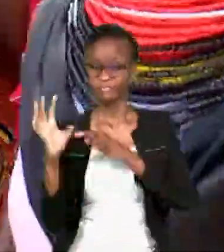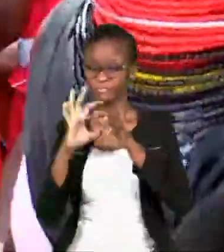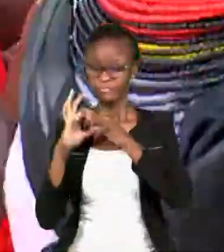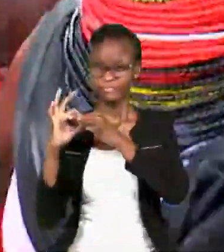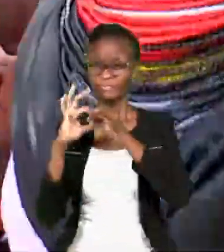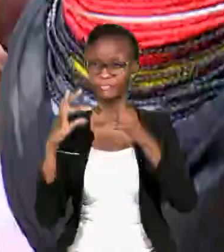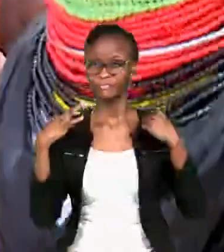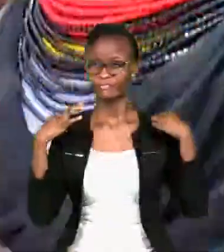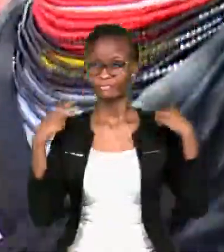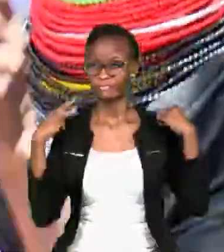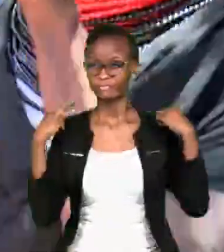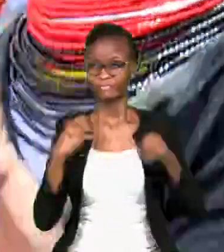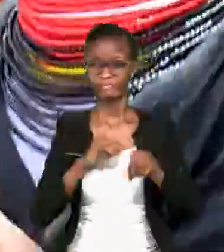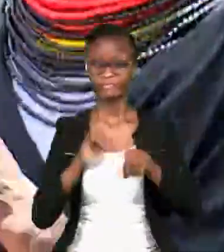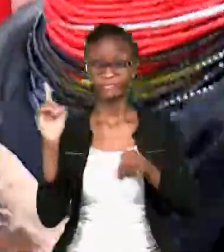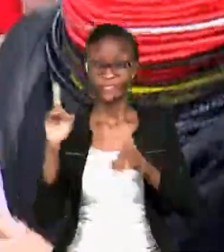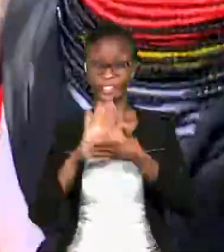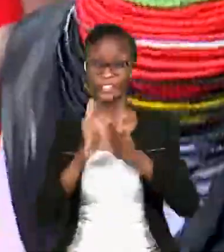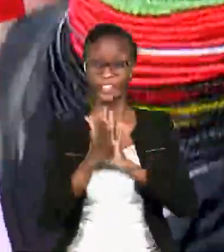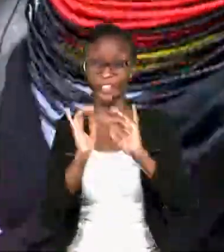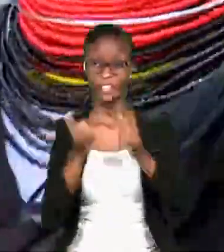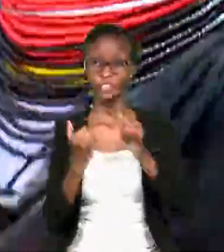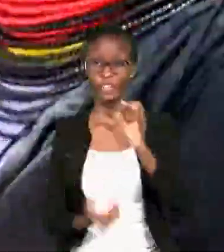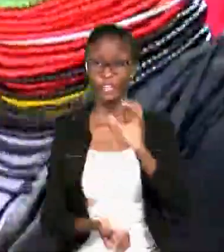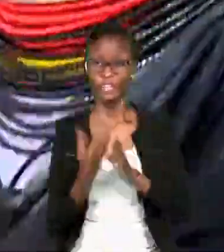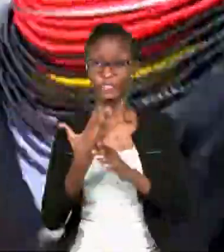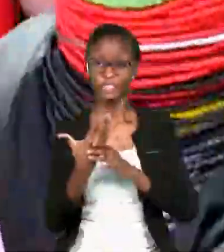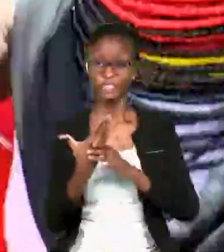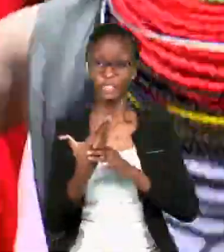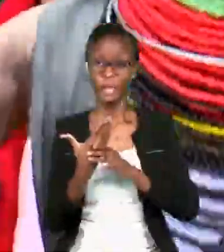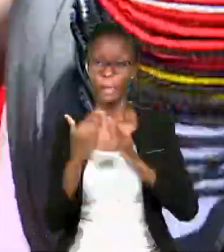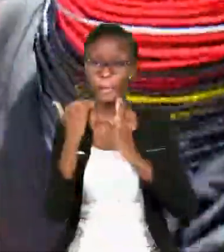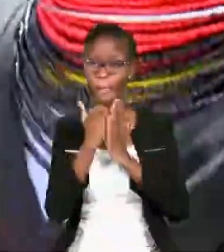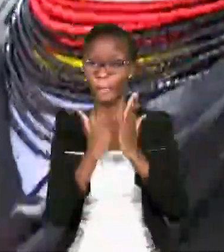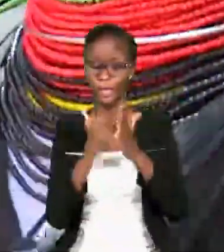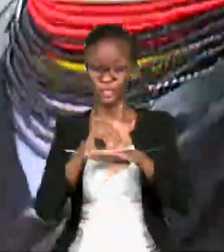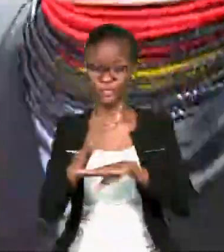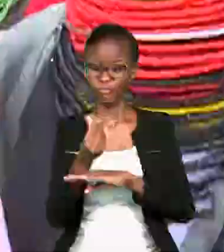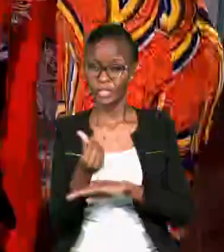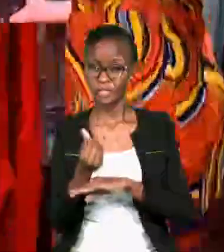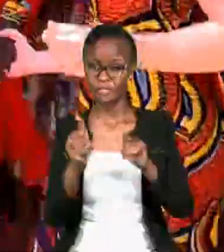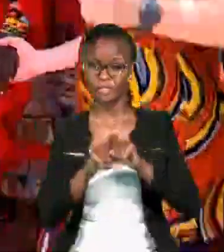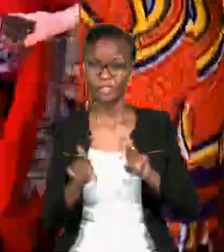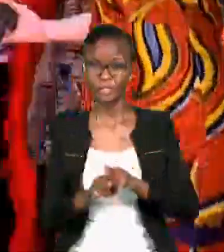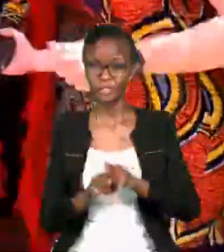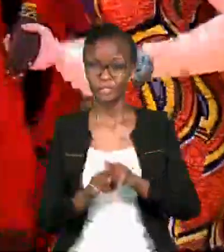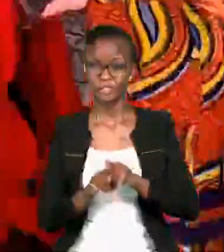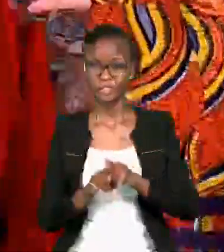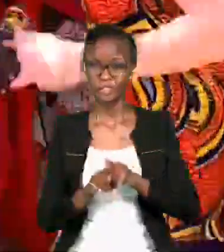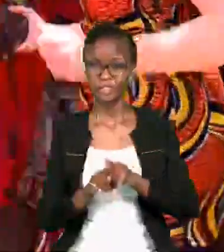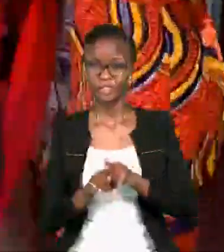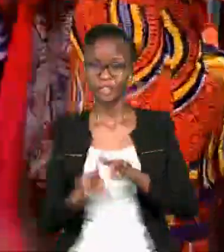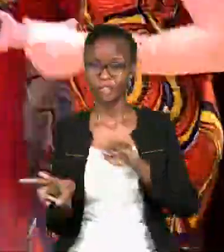Turkana regalia, as they become part of the newly launched cash transfer program. The Deputy Secretary General of Kenya Red Cross,